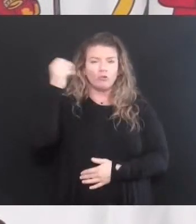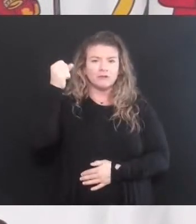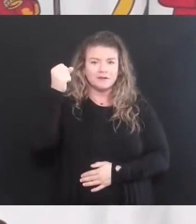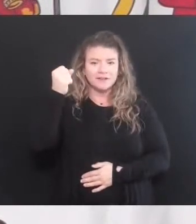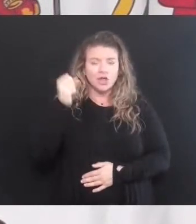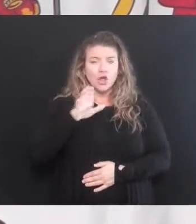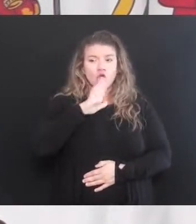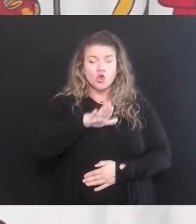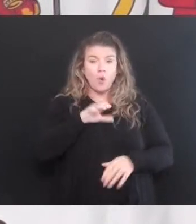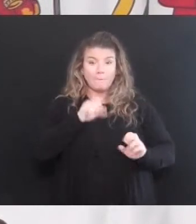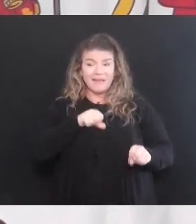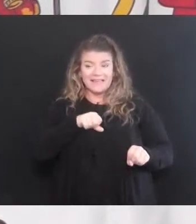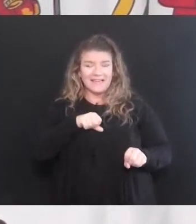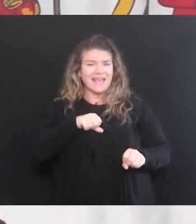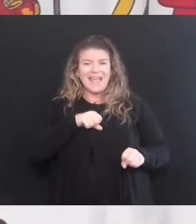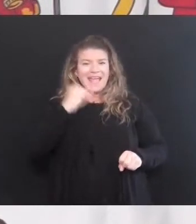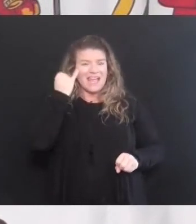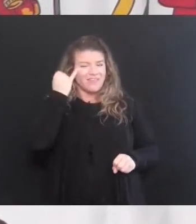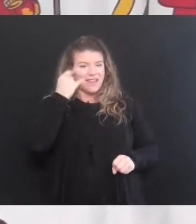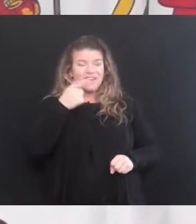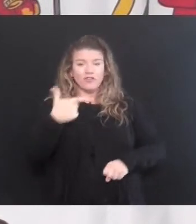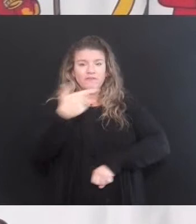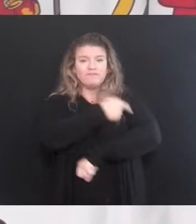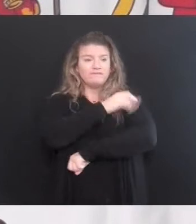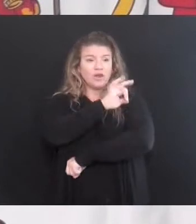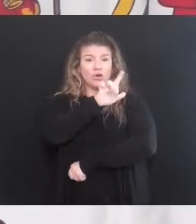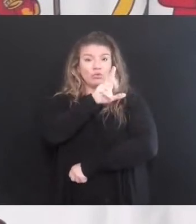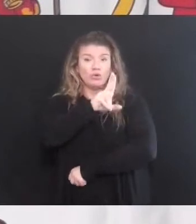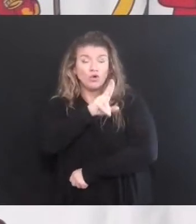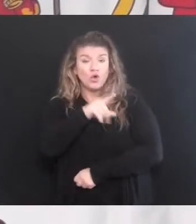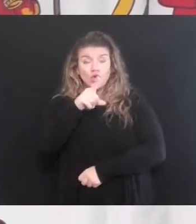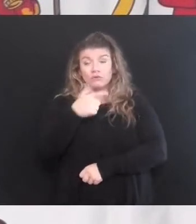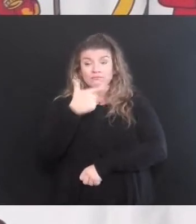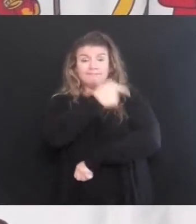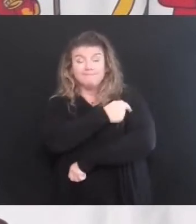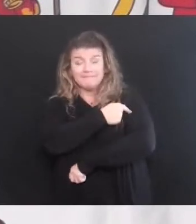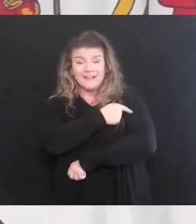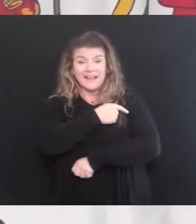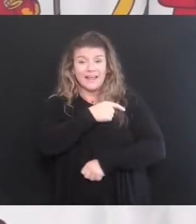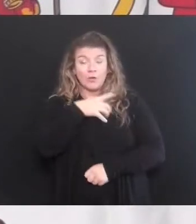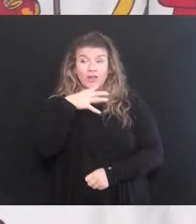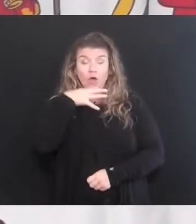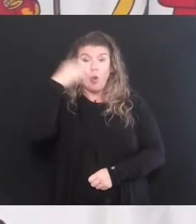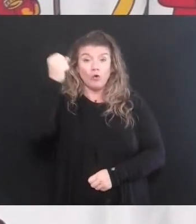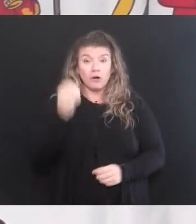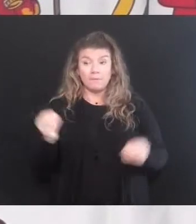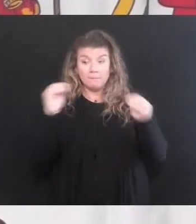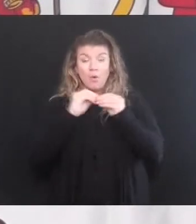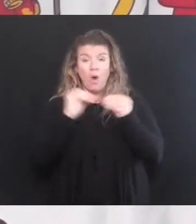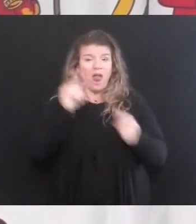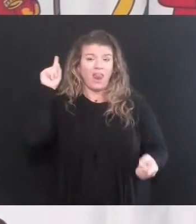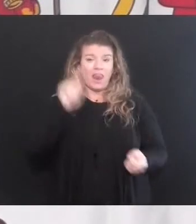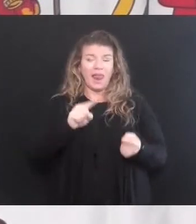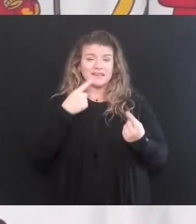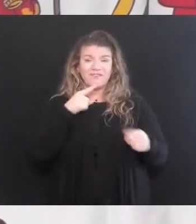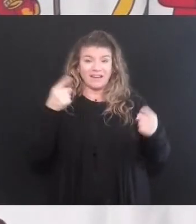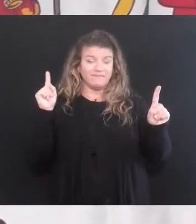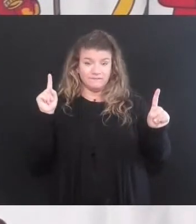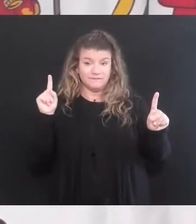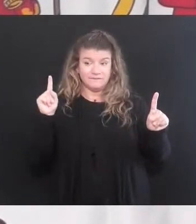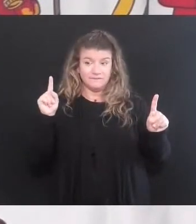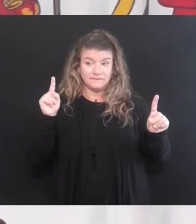your ability, even if you're taking the flu vaccine, as you get older, it's less effective. It's just less